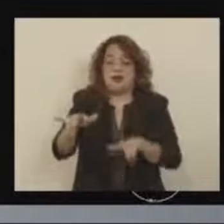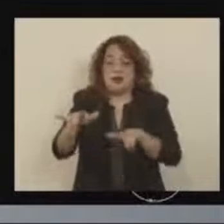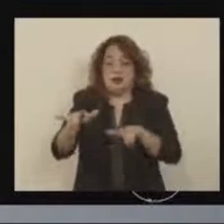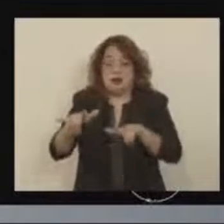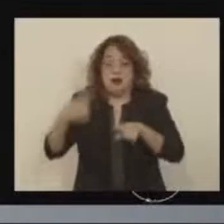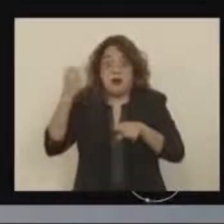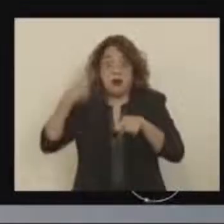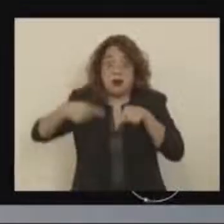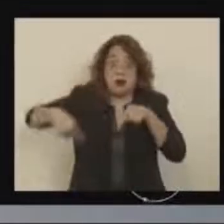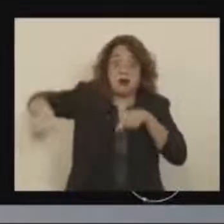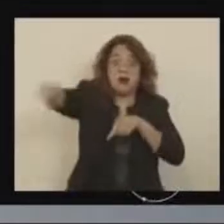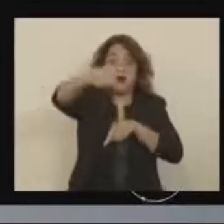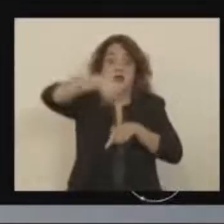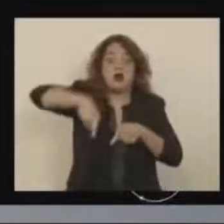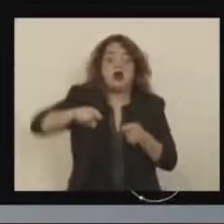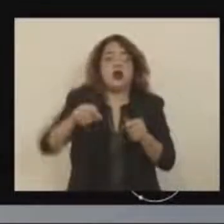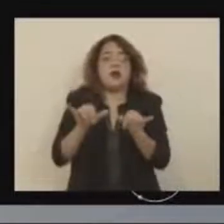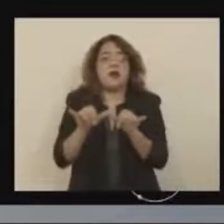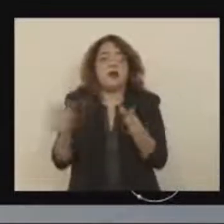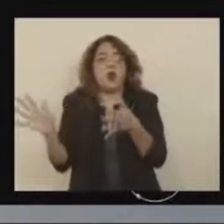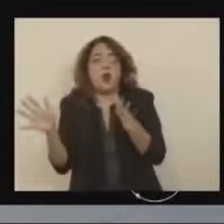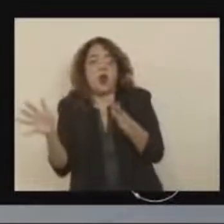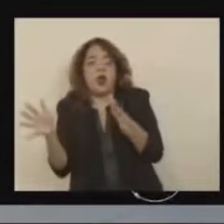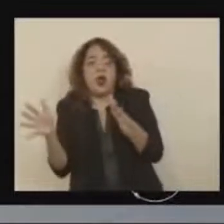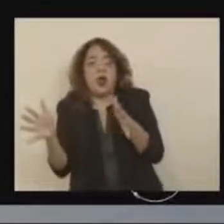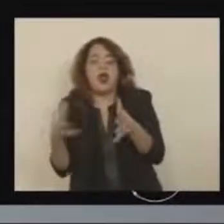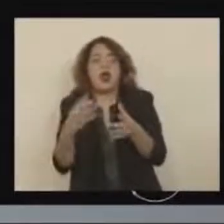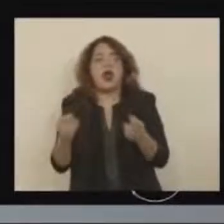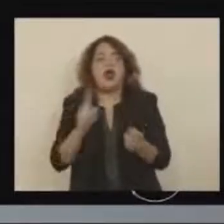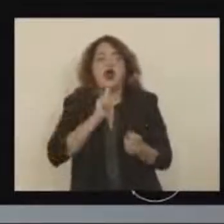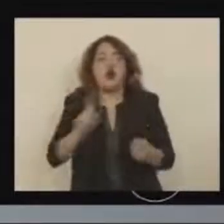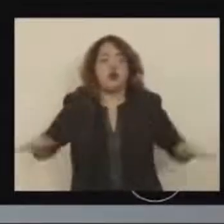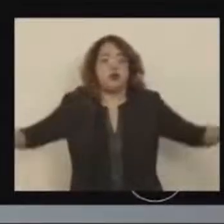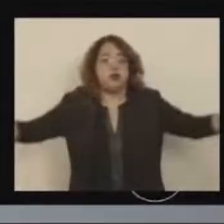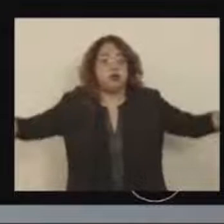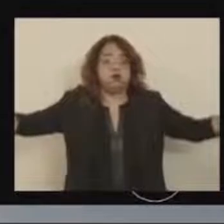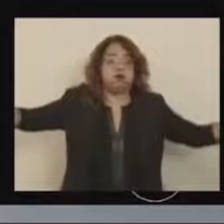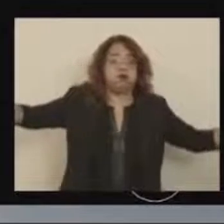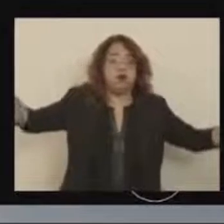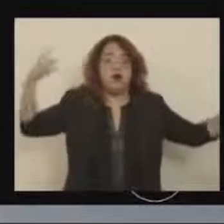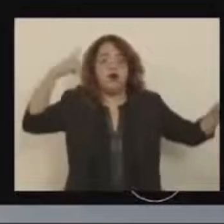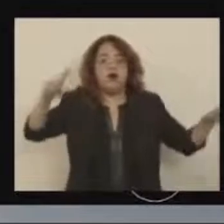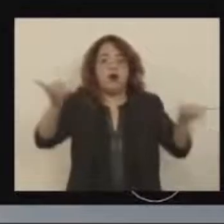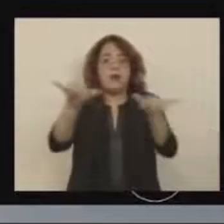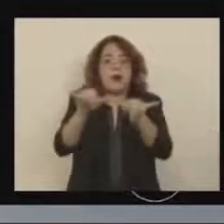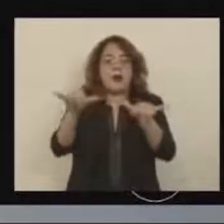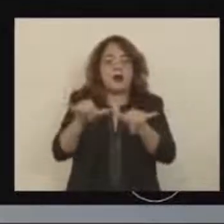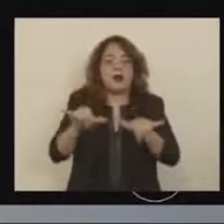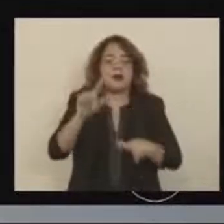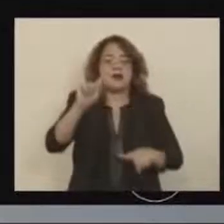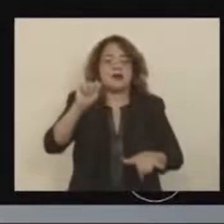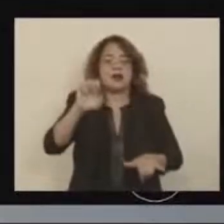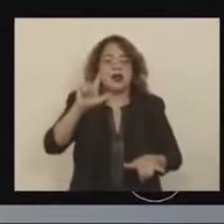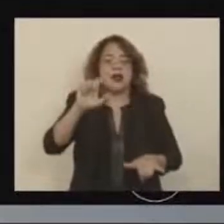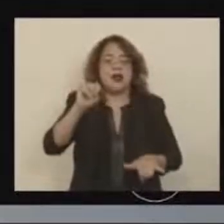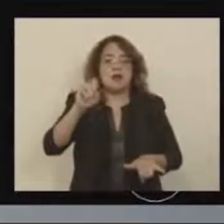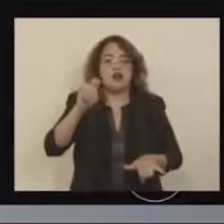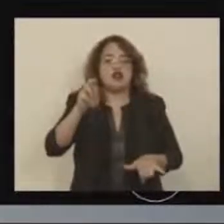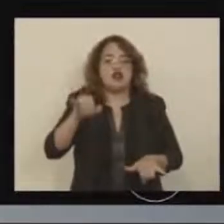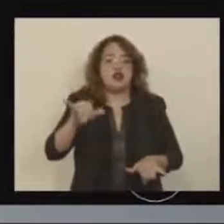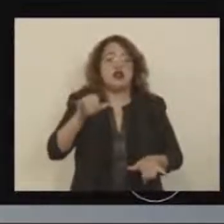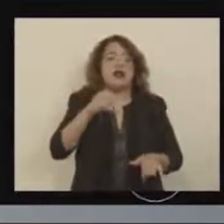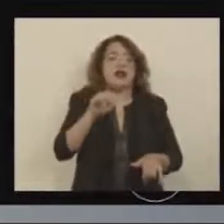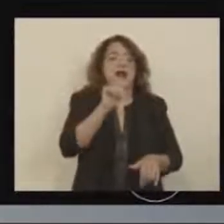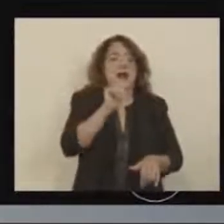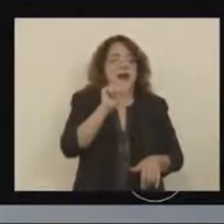and that we have a strong S-band connection for telemetry. This is also when our Autonomous Flight Safety System, or AFSS, will confirm that we have the